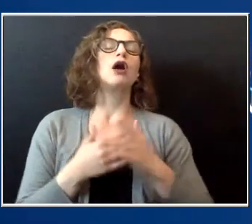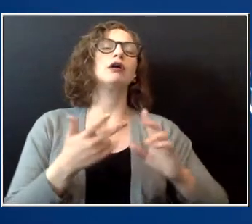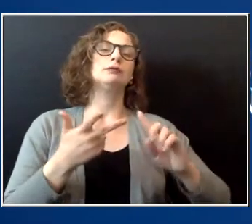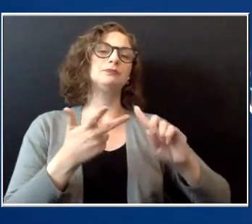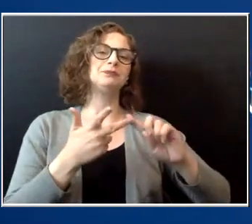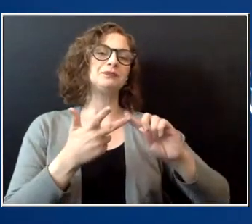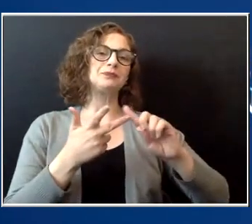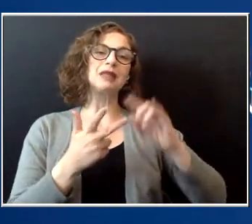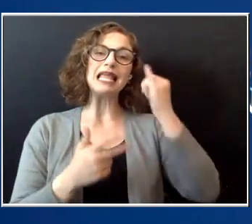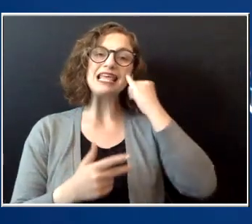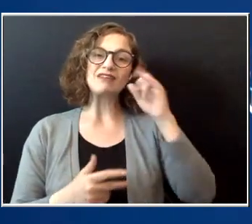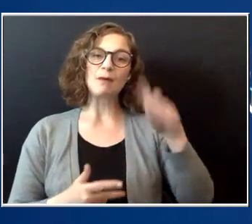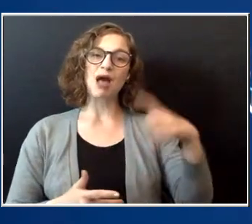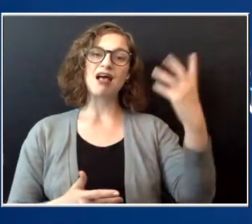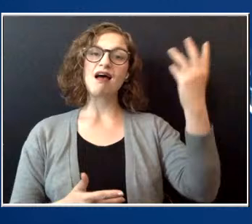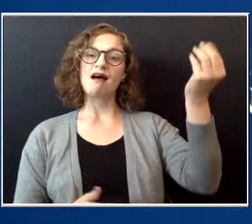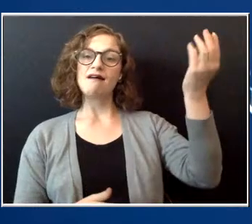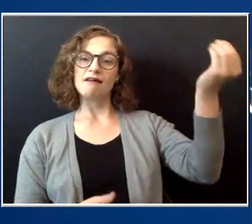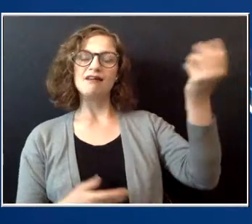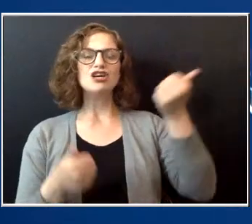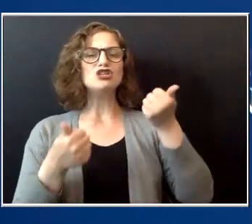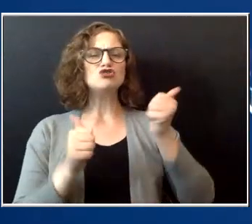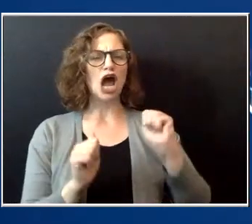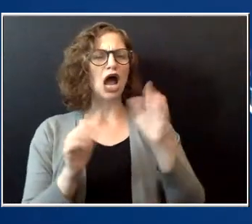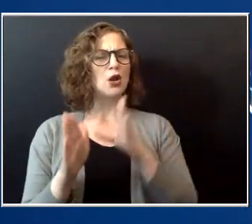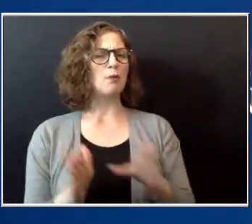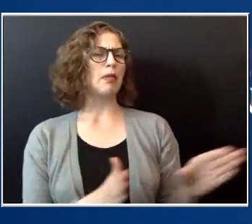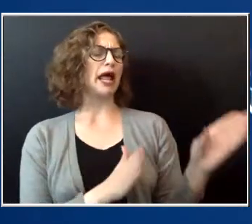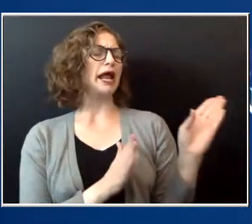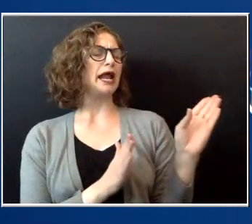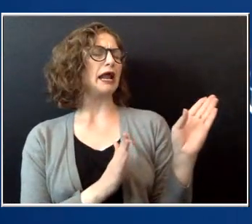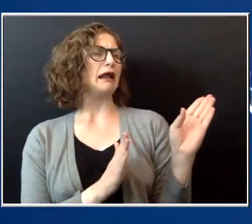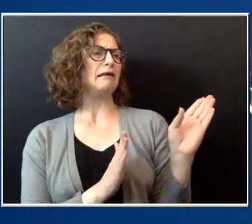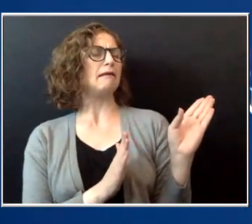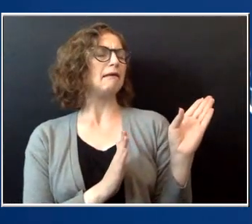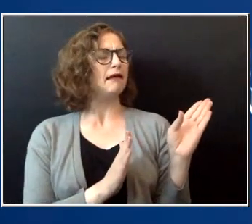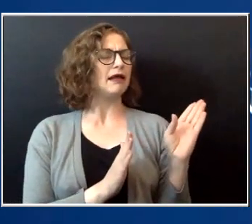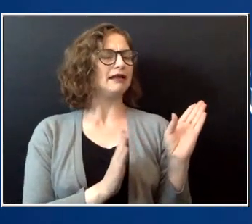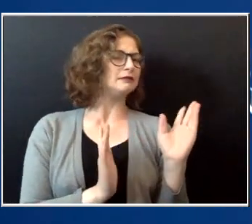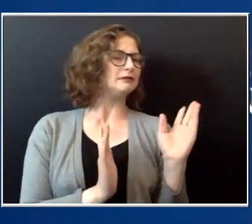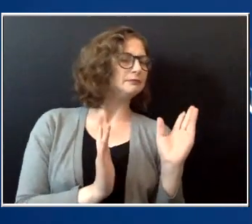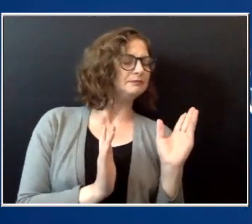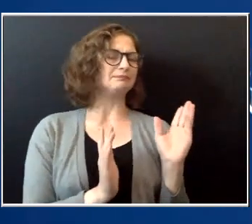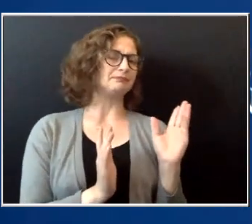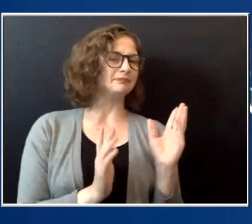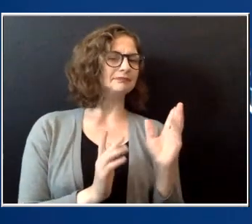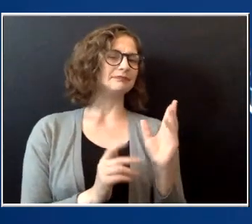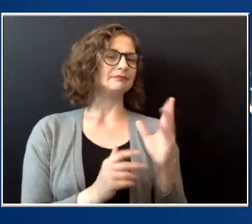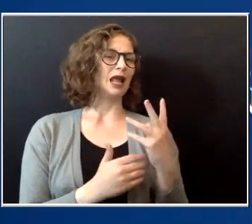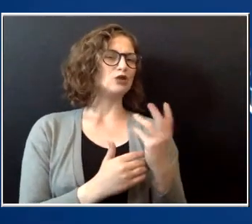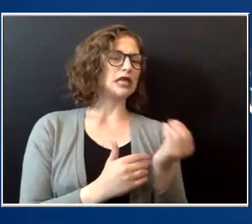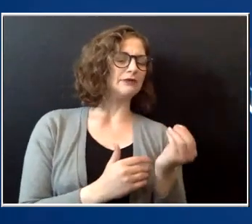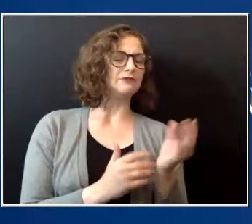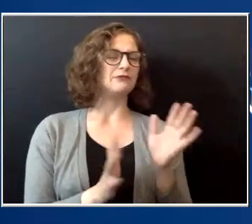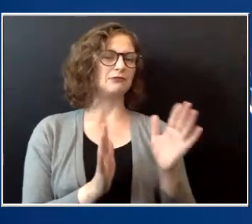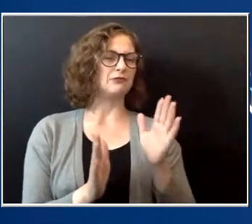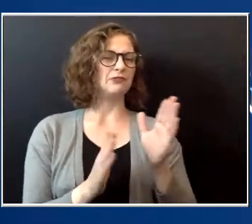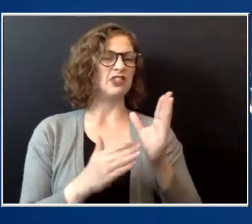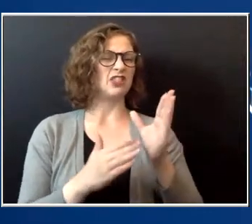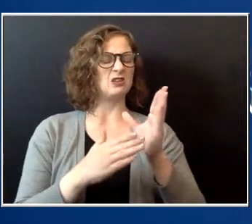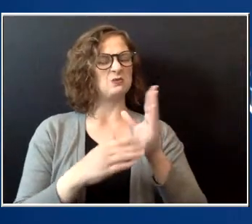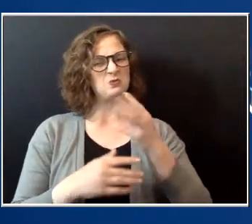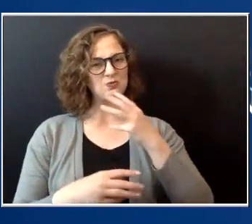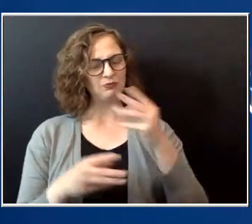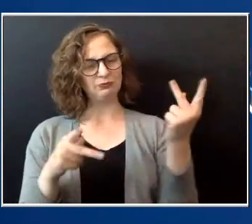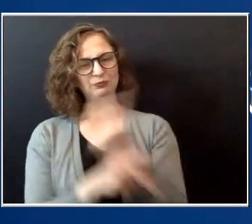it while trying to avoid peak summer hours in the summer heat. And so usually between 1 to